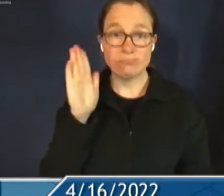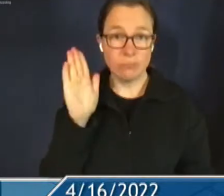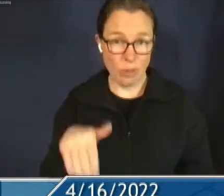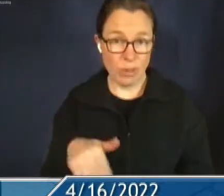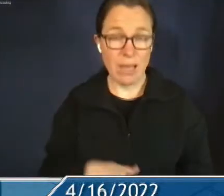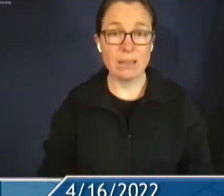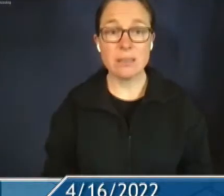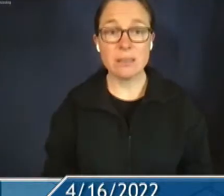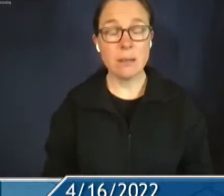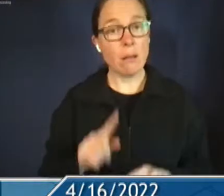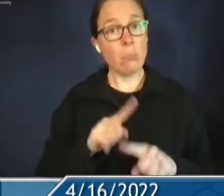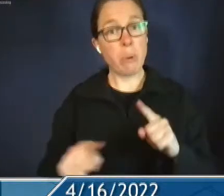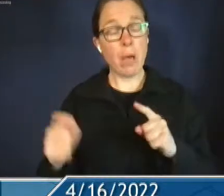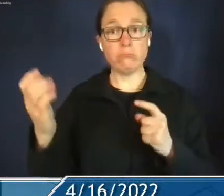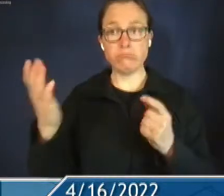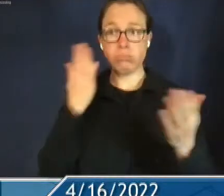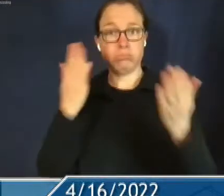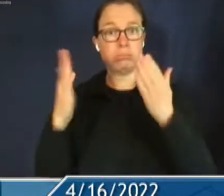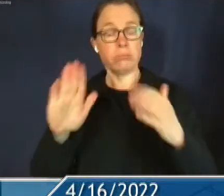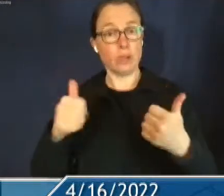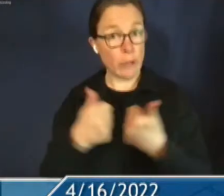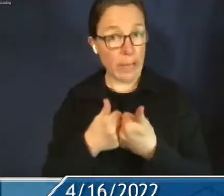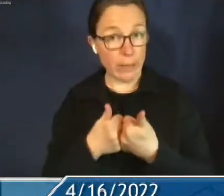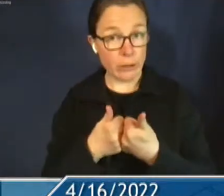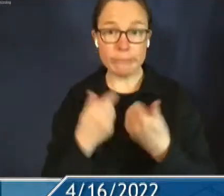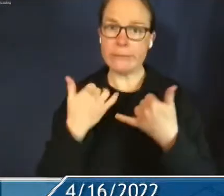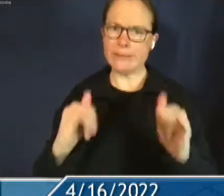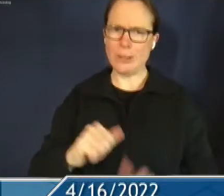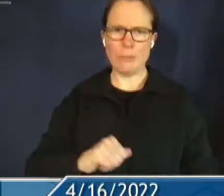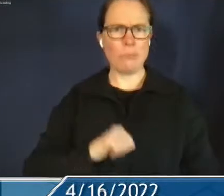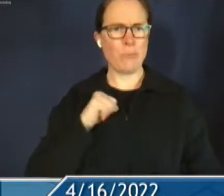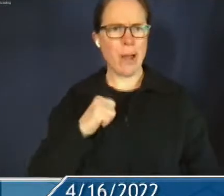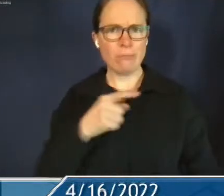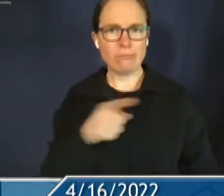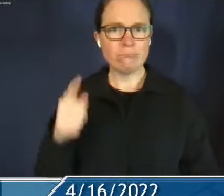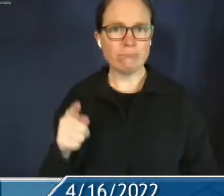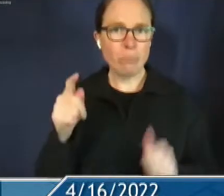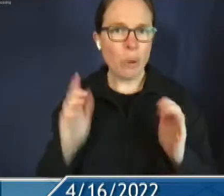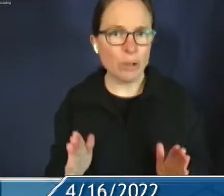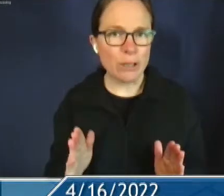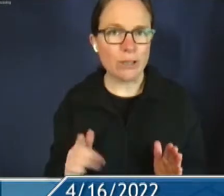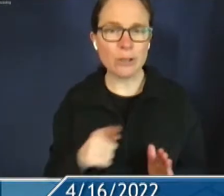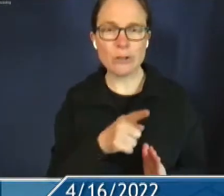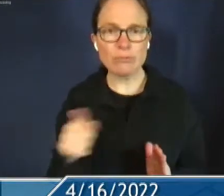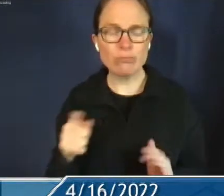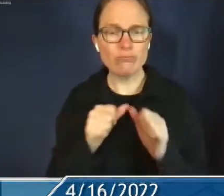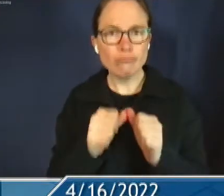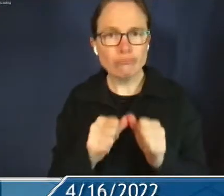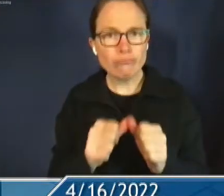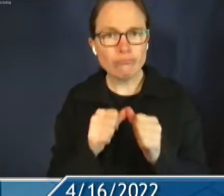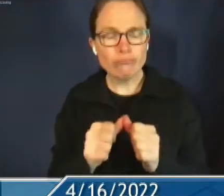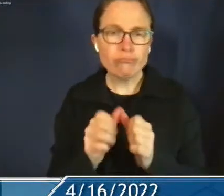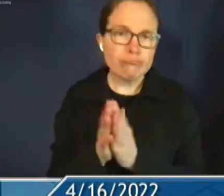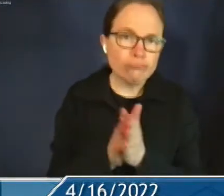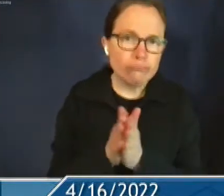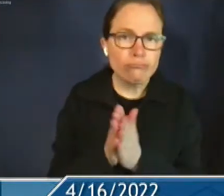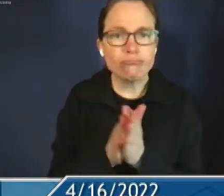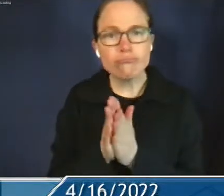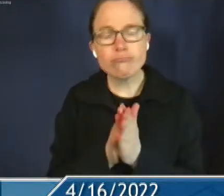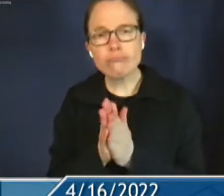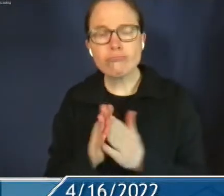these challenges, I have to say this. I'm really proud of Portlanders. Portlanders have continued to be compassionate and resilient